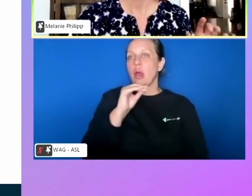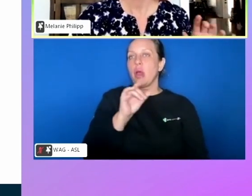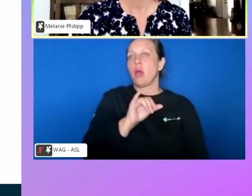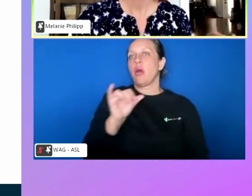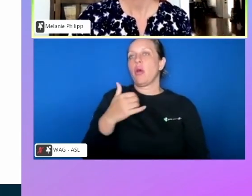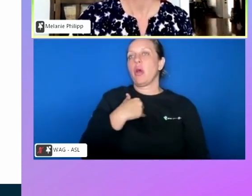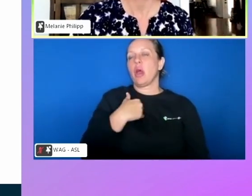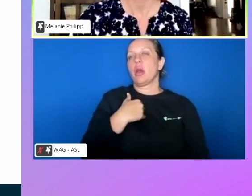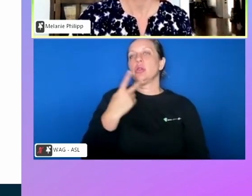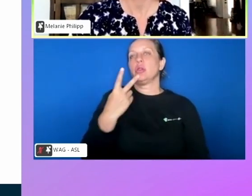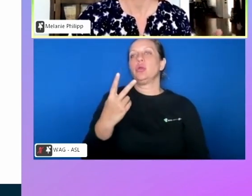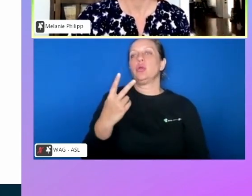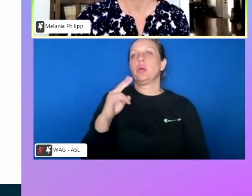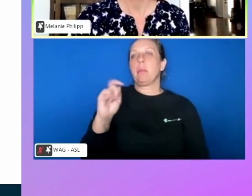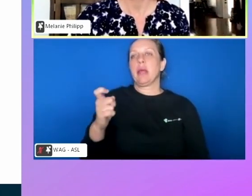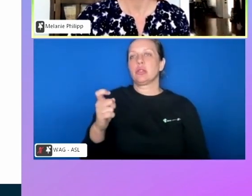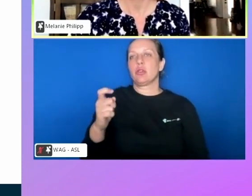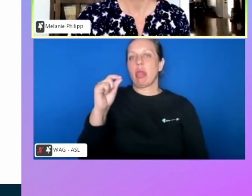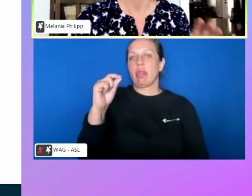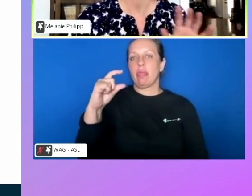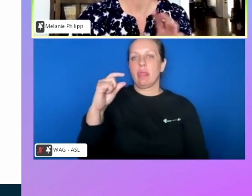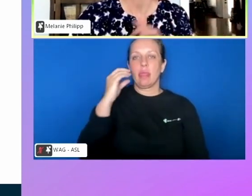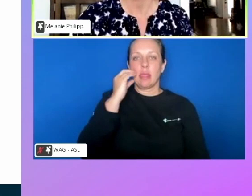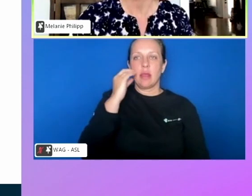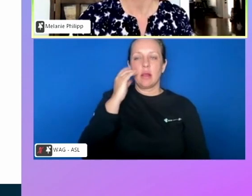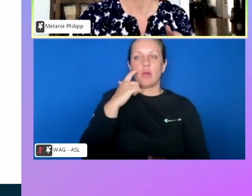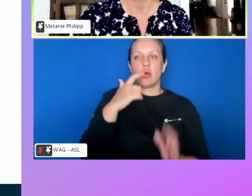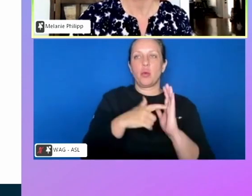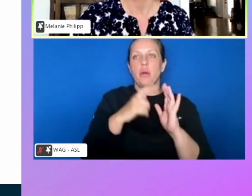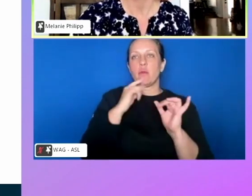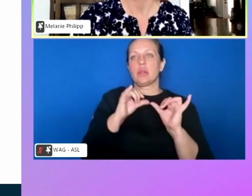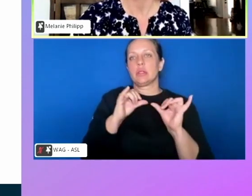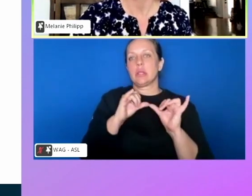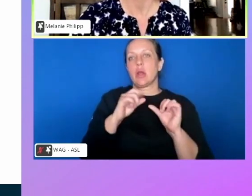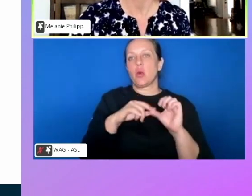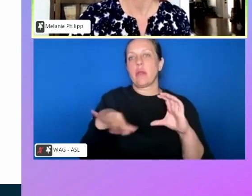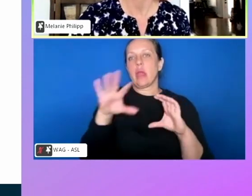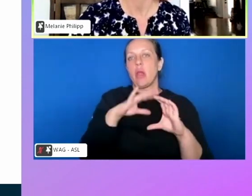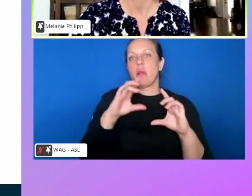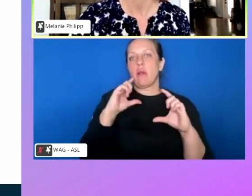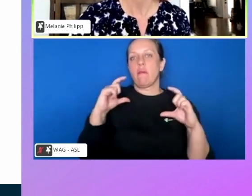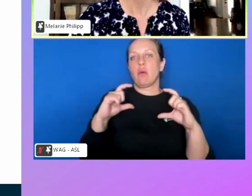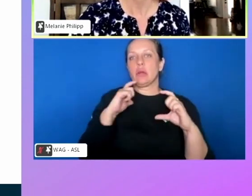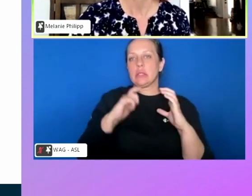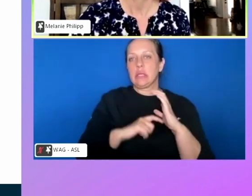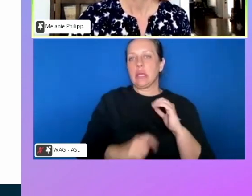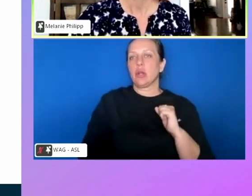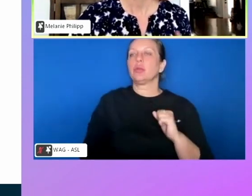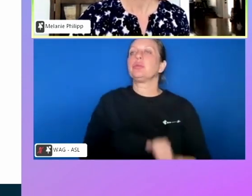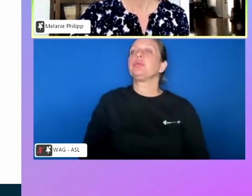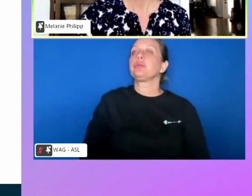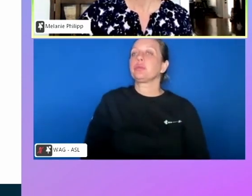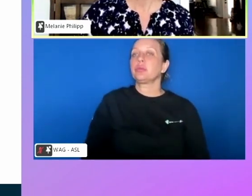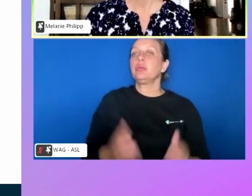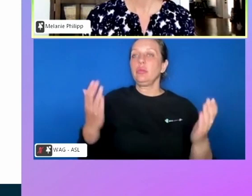has a 2 pixel thickness in order to meet the requirement for the size or area of the focus indicator. The